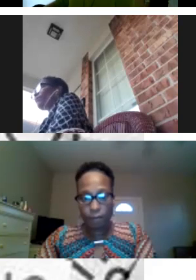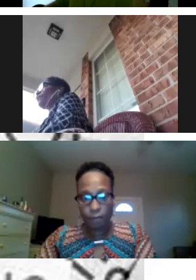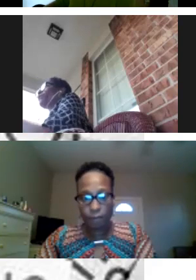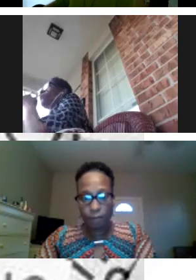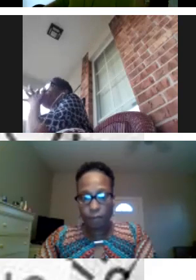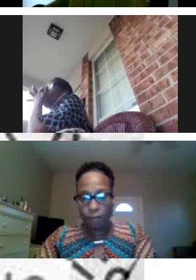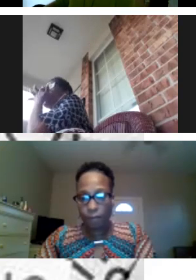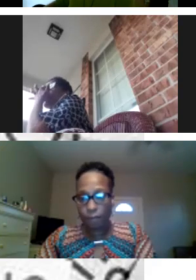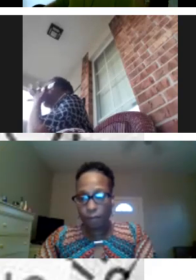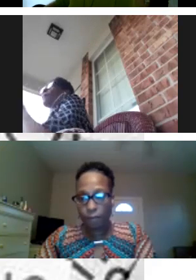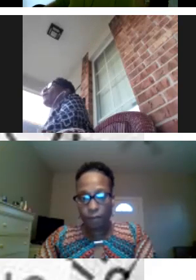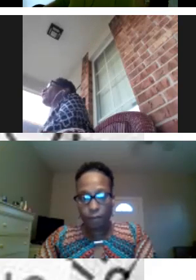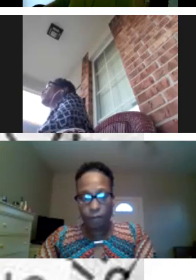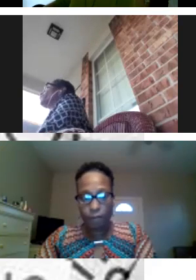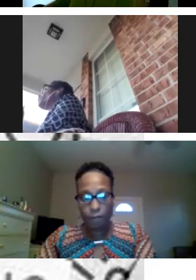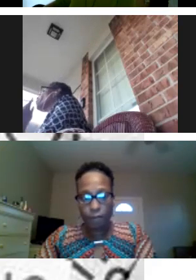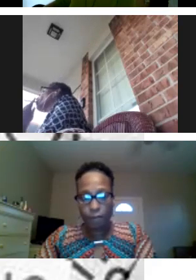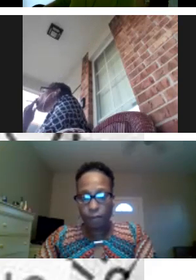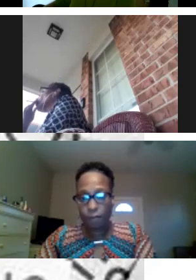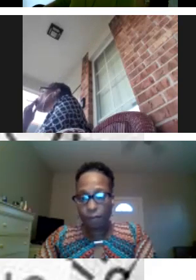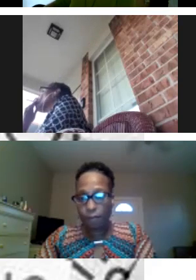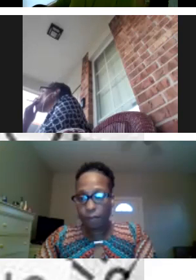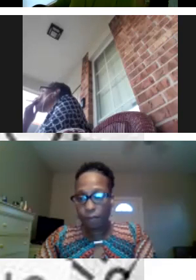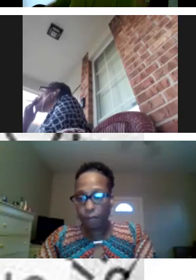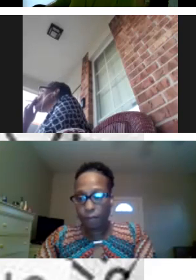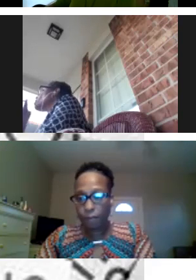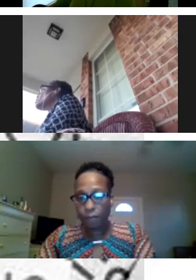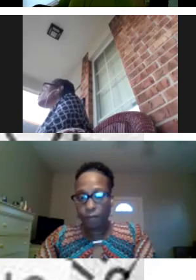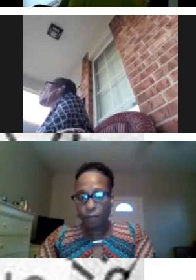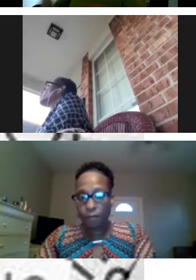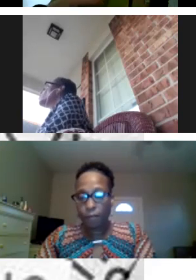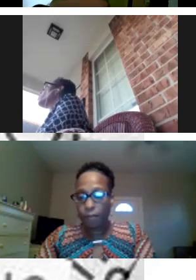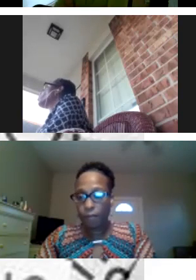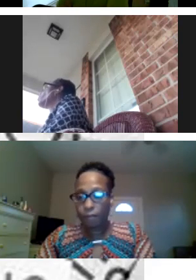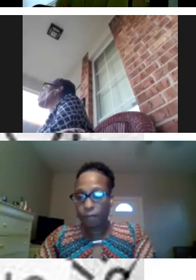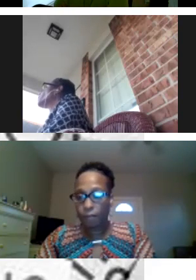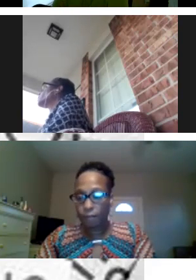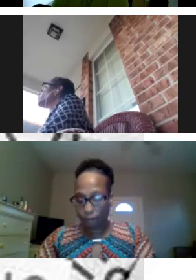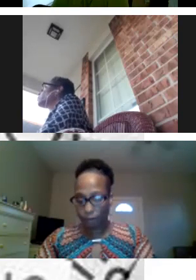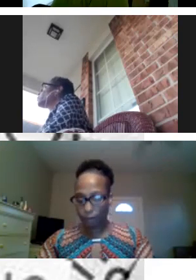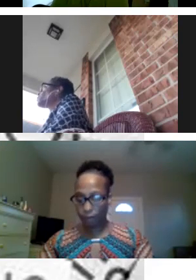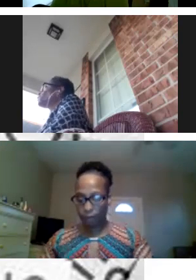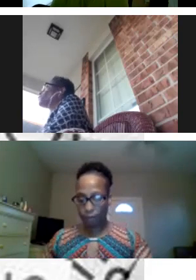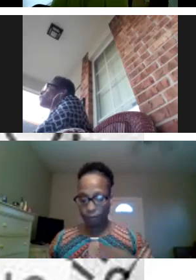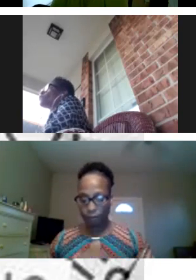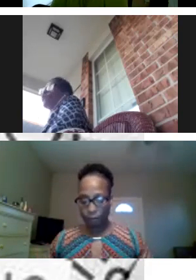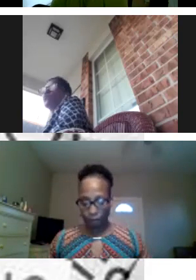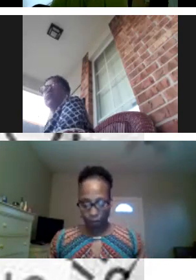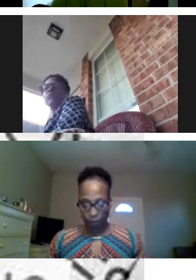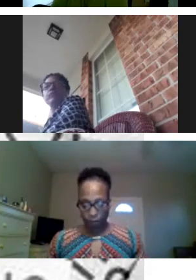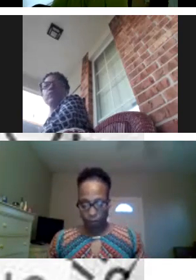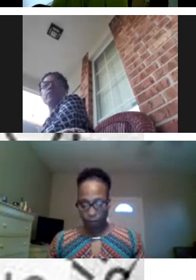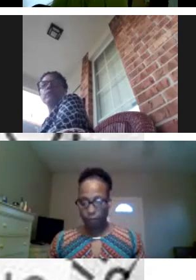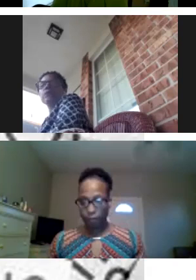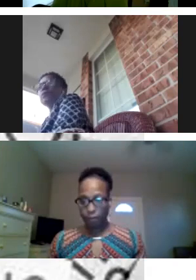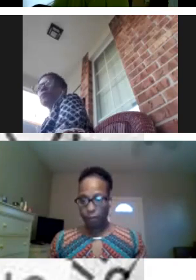All right. Tiani? Barb, I don't have a question. I have a statement. Okay, go ahead, Roxy. It was something that Tiami